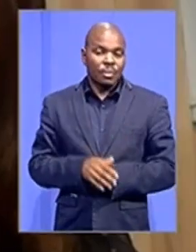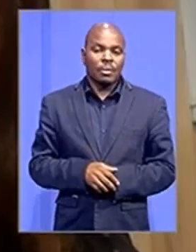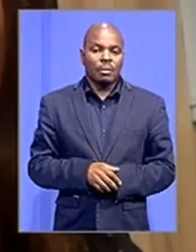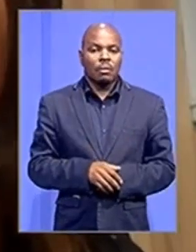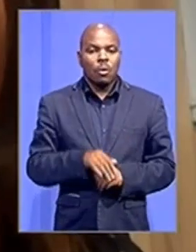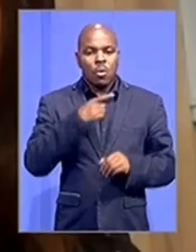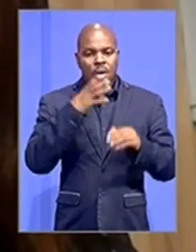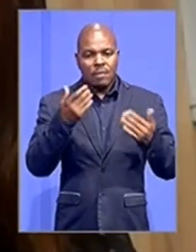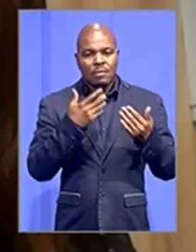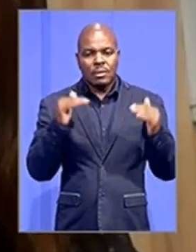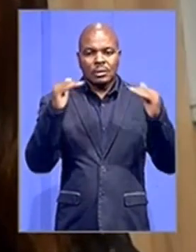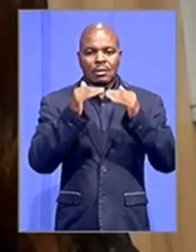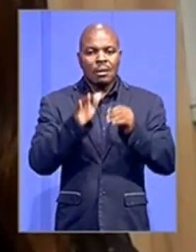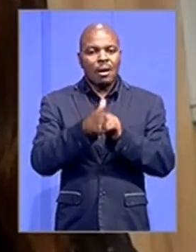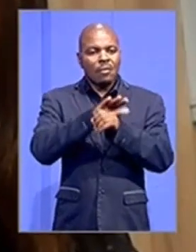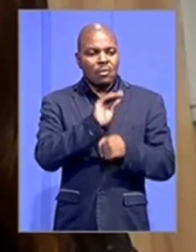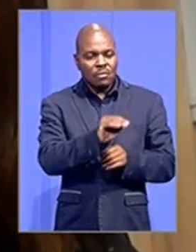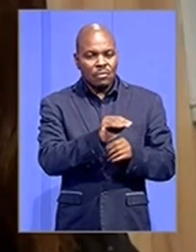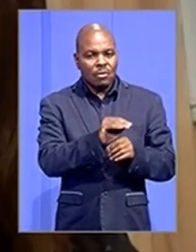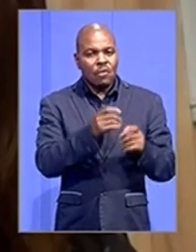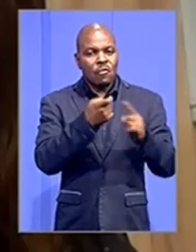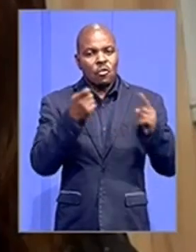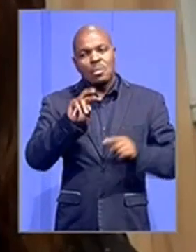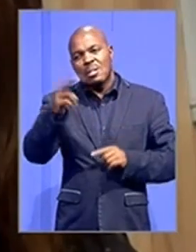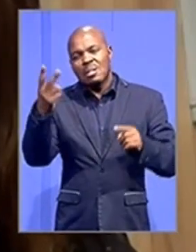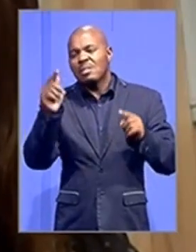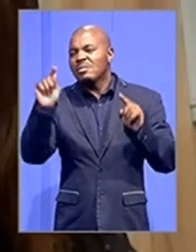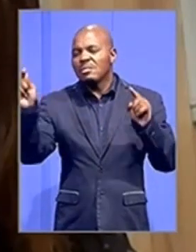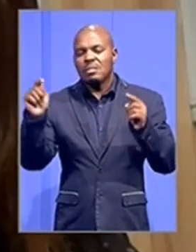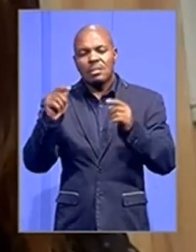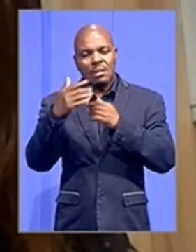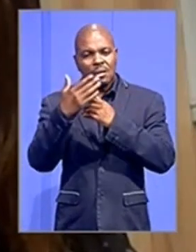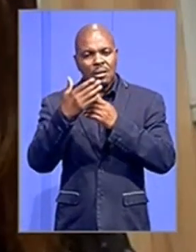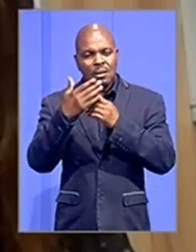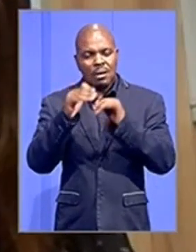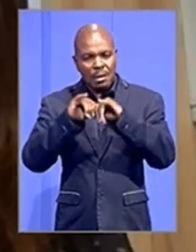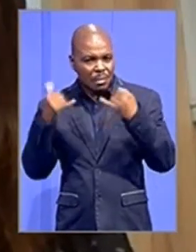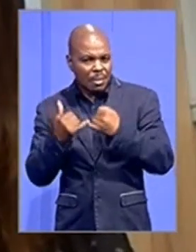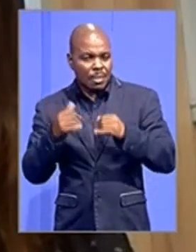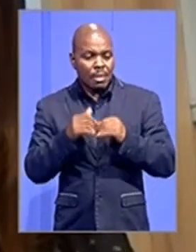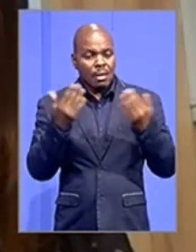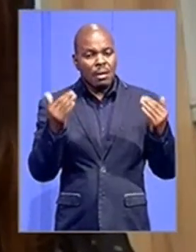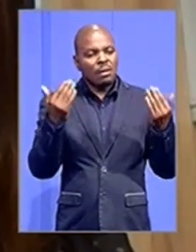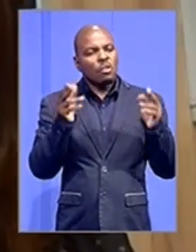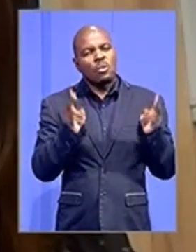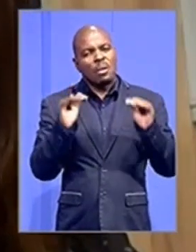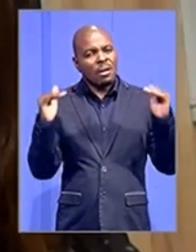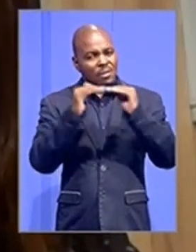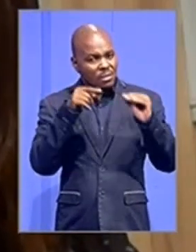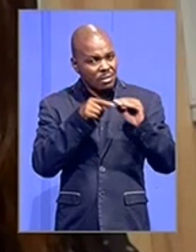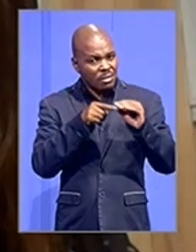a standard cover tse di tswang mo di-company-ing tse dintsi and a standard cover eo gantsi e na le